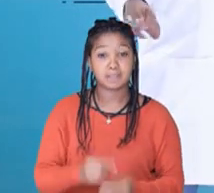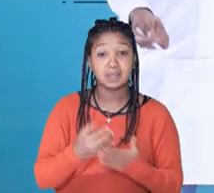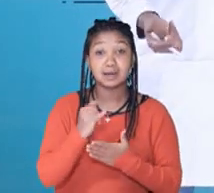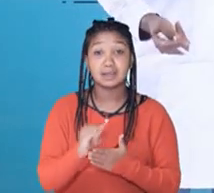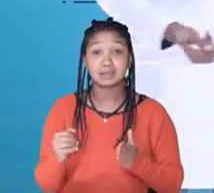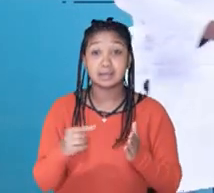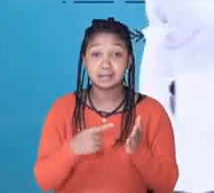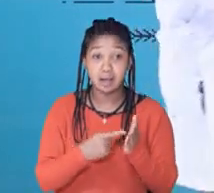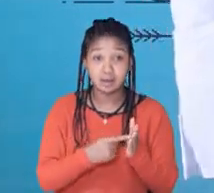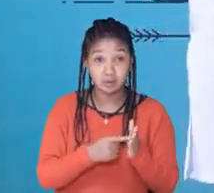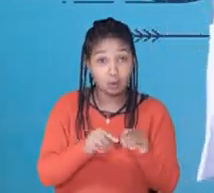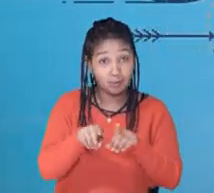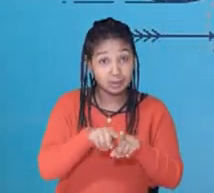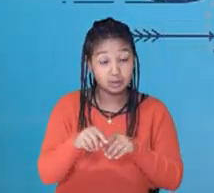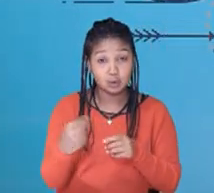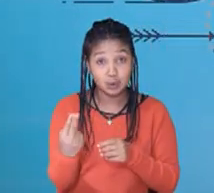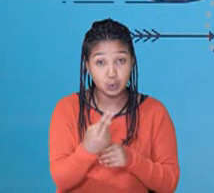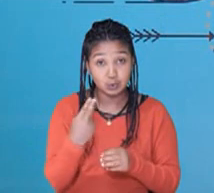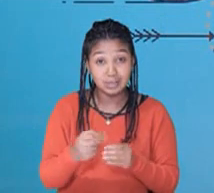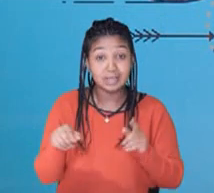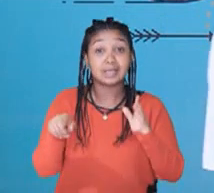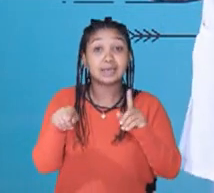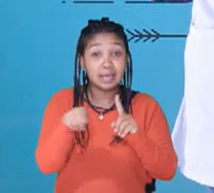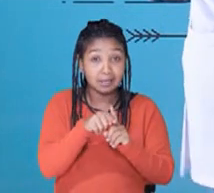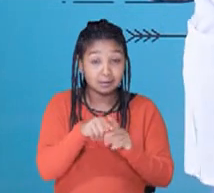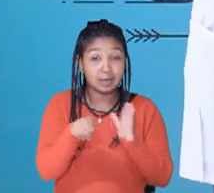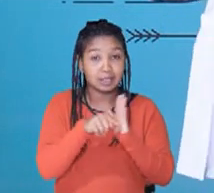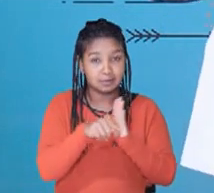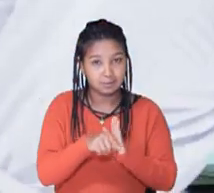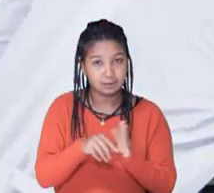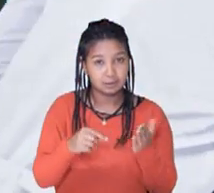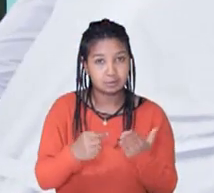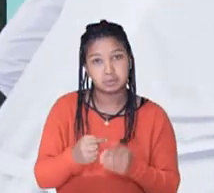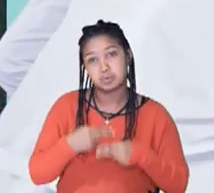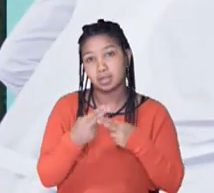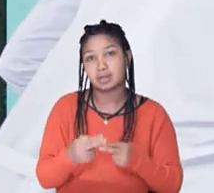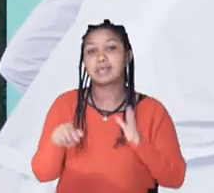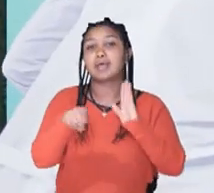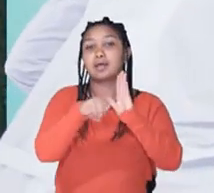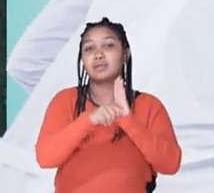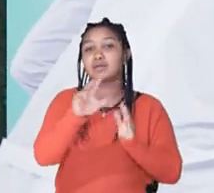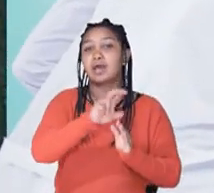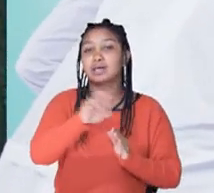is a sign convention to use negative for clockwise. It's possible to say